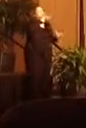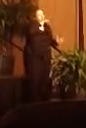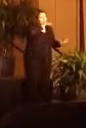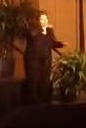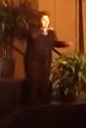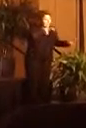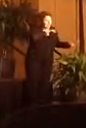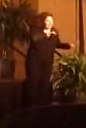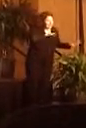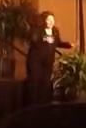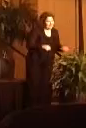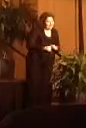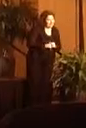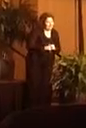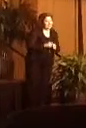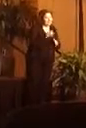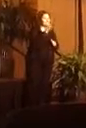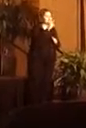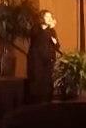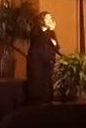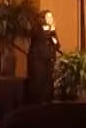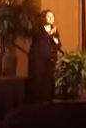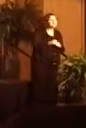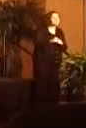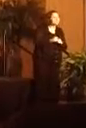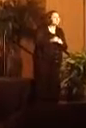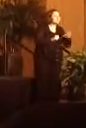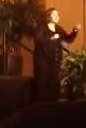dirtier. Wow. Sex.